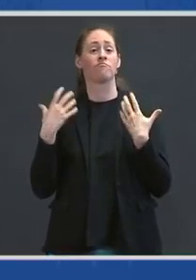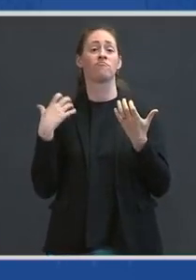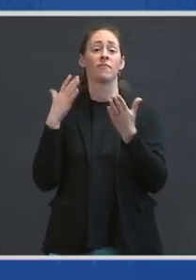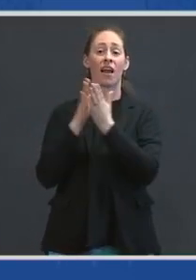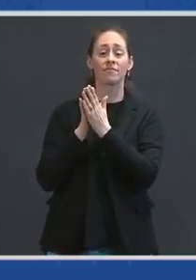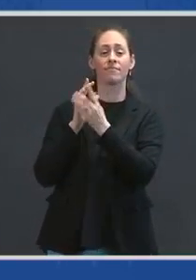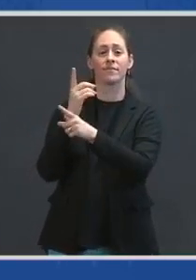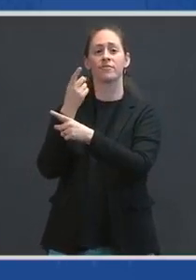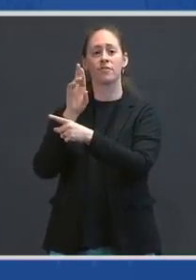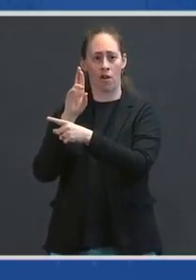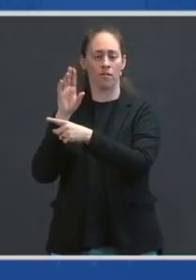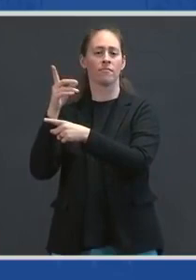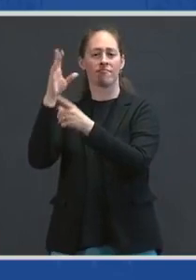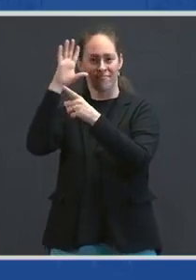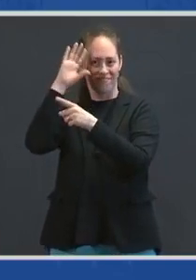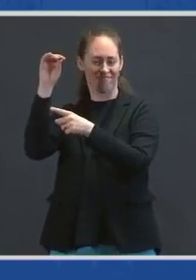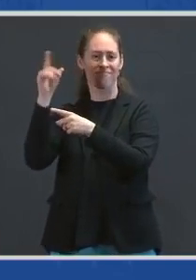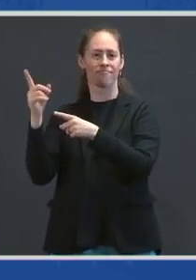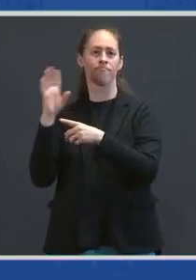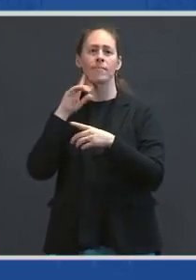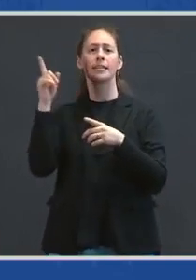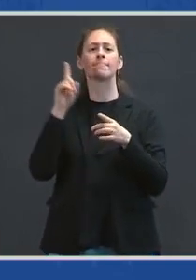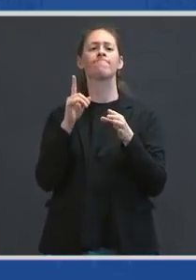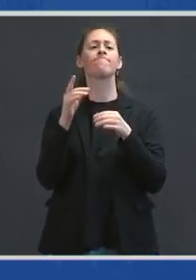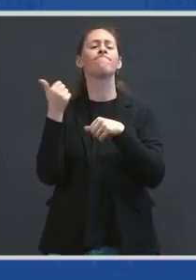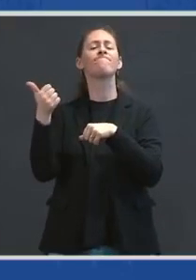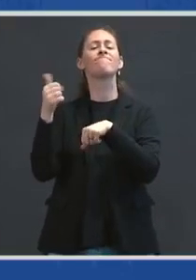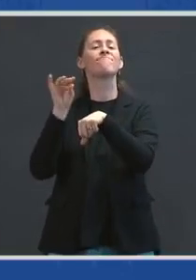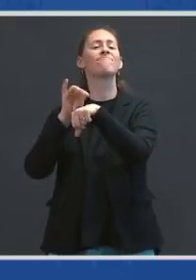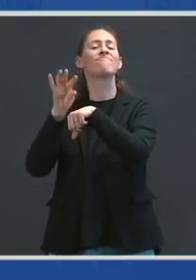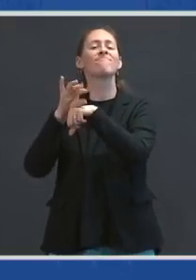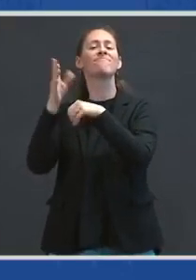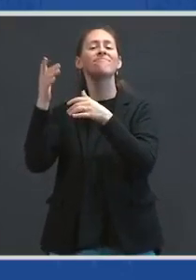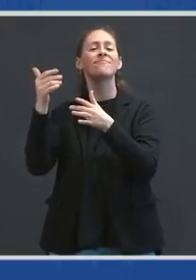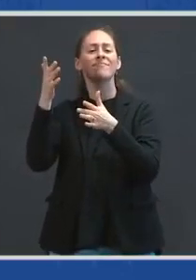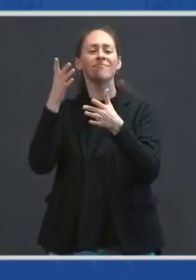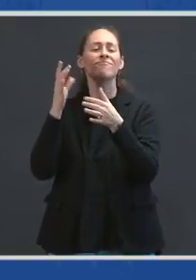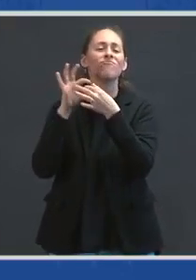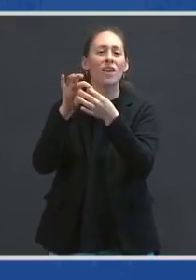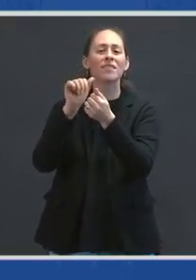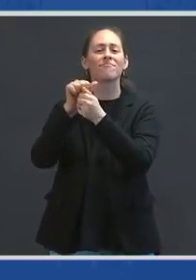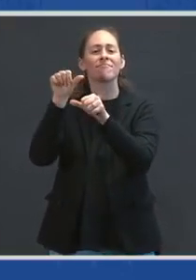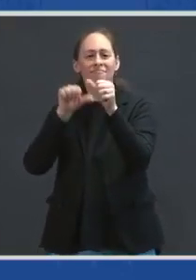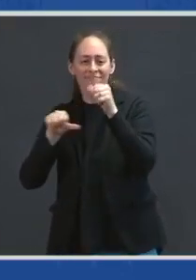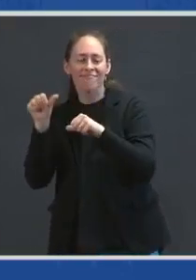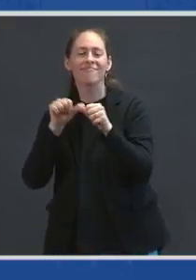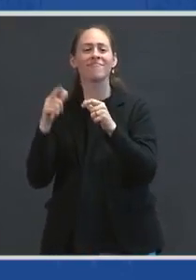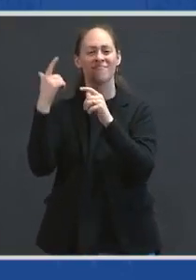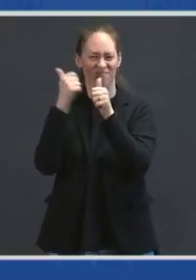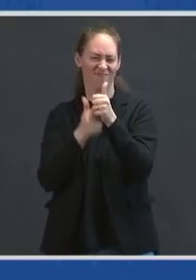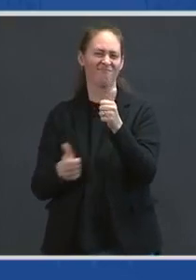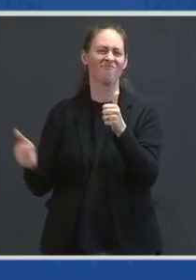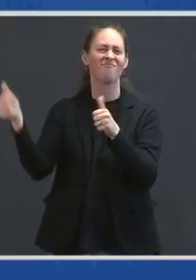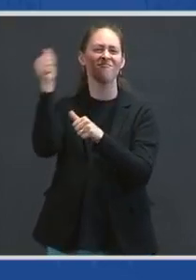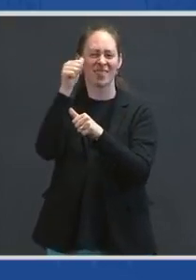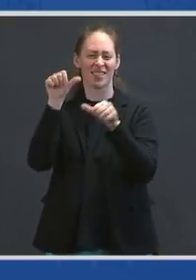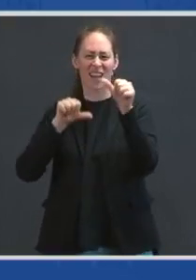to serve as my science advisor and head of the Office of Science and Technology Policy and co-lead